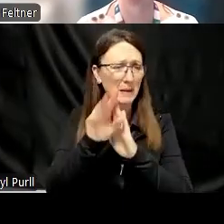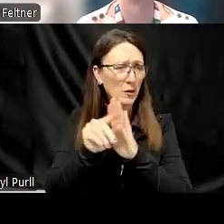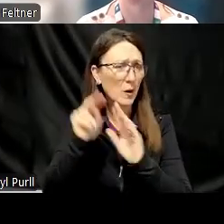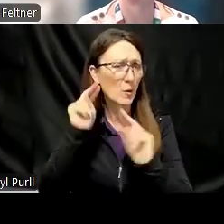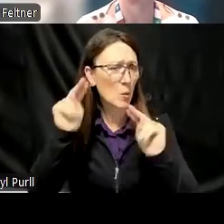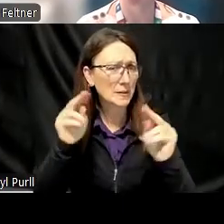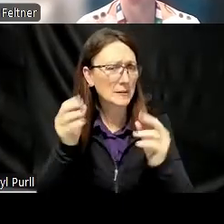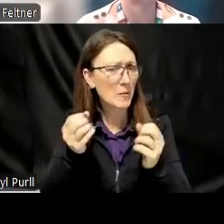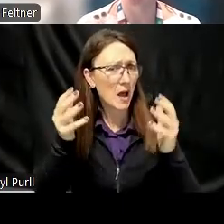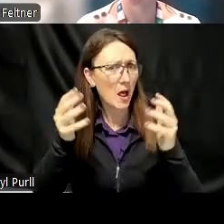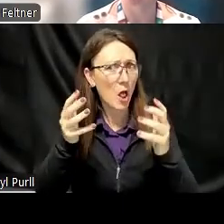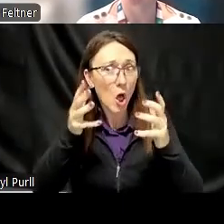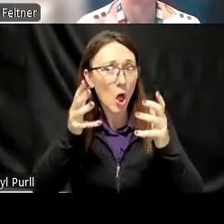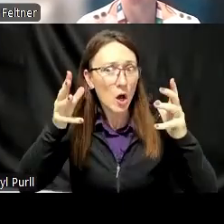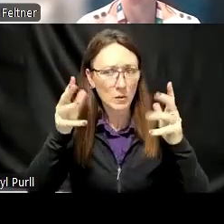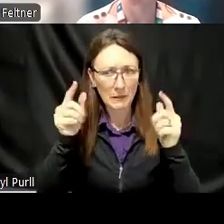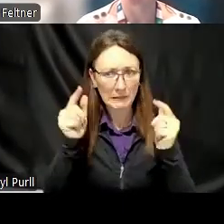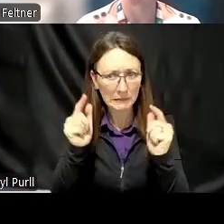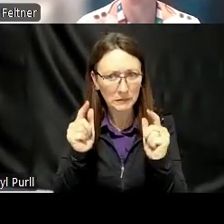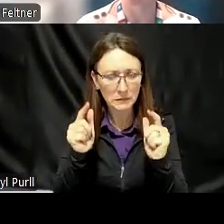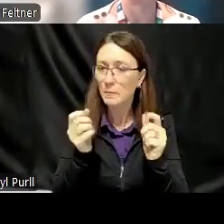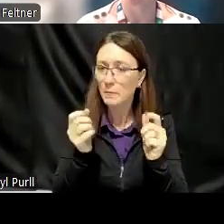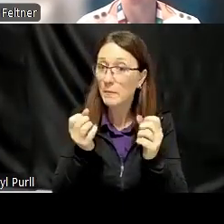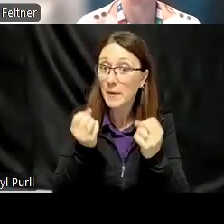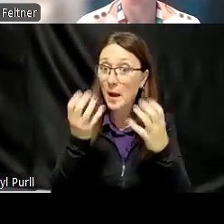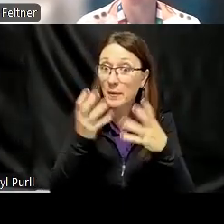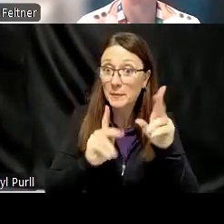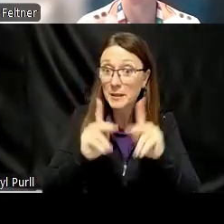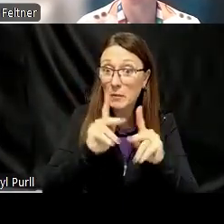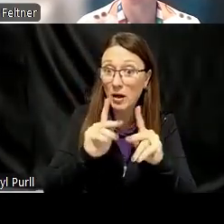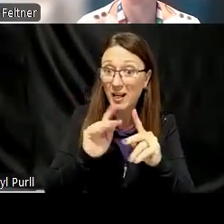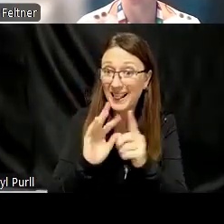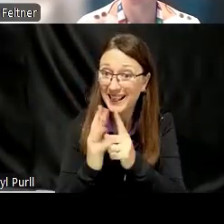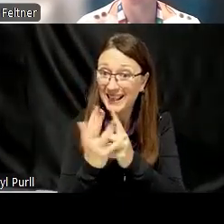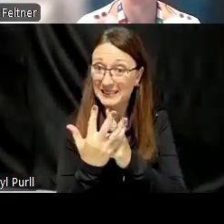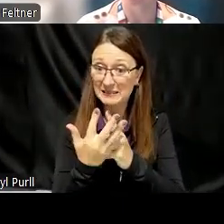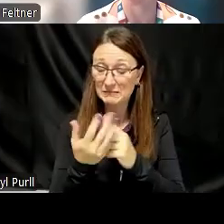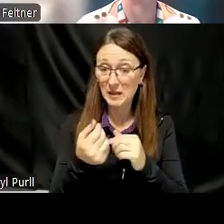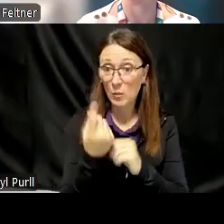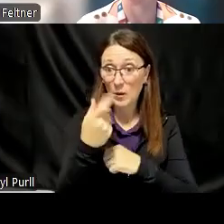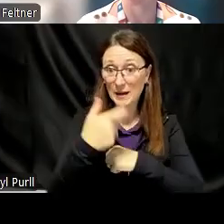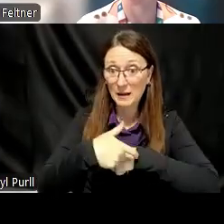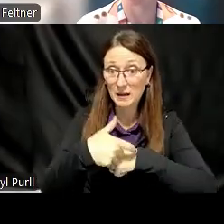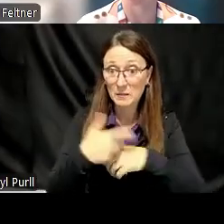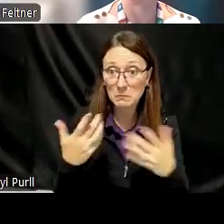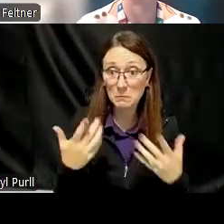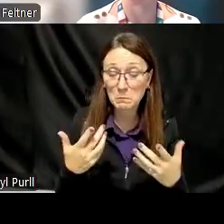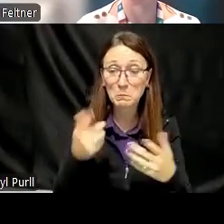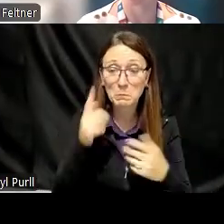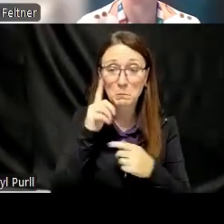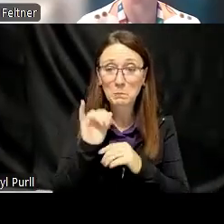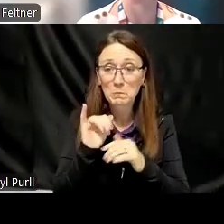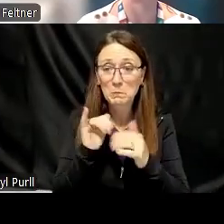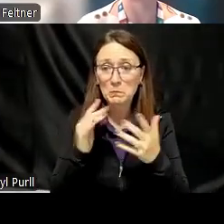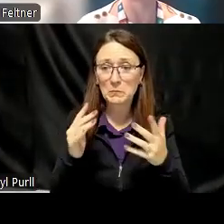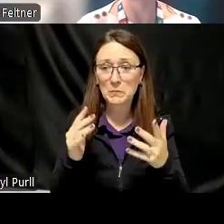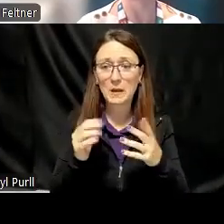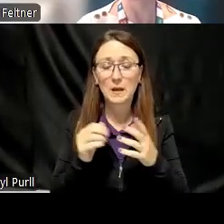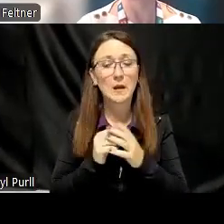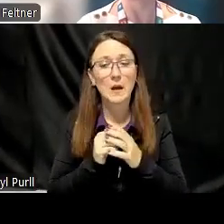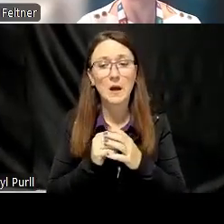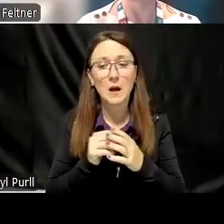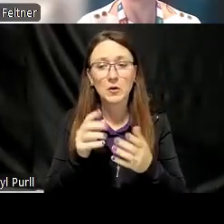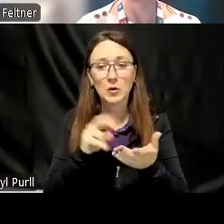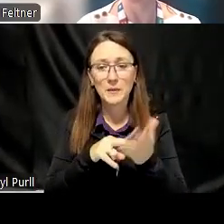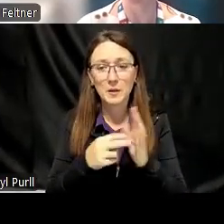is, how many people you might be talking with at any one given time. Are we looking at one